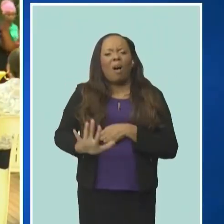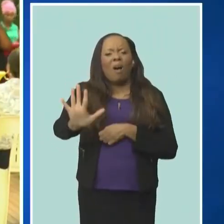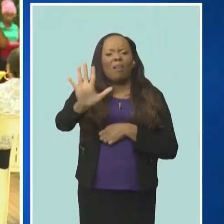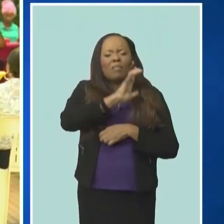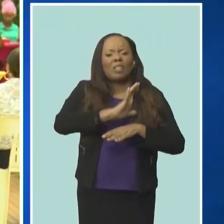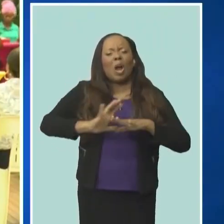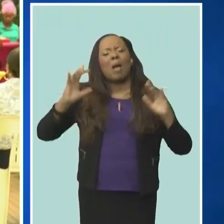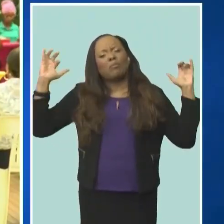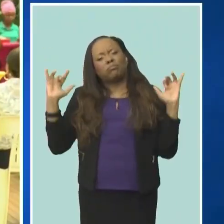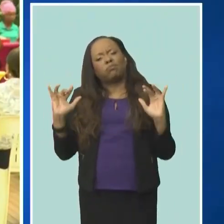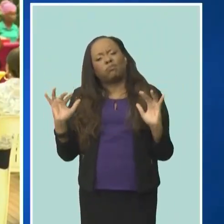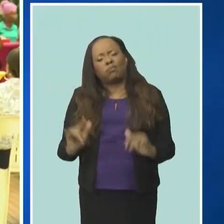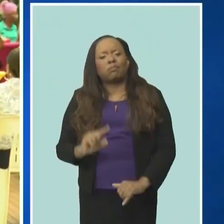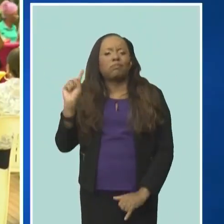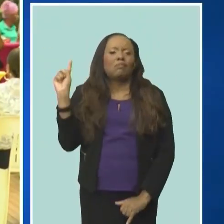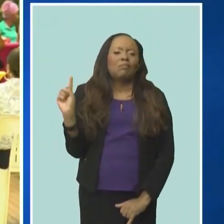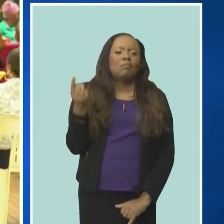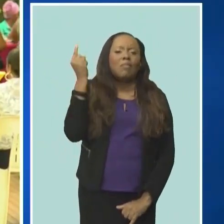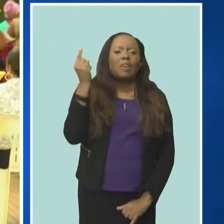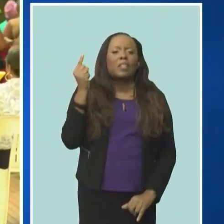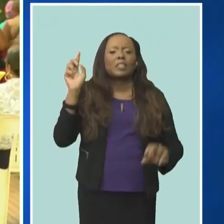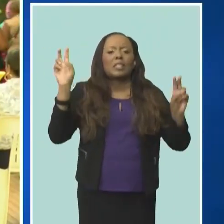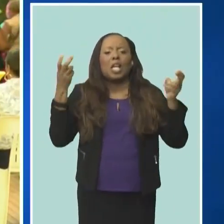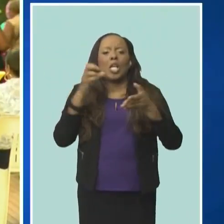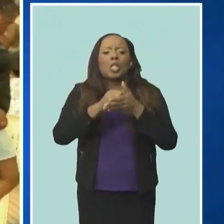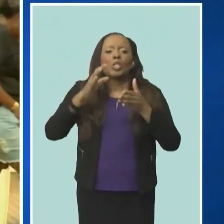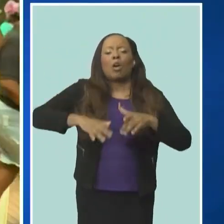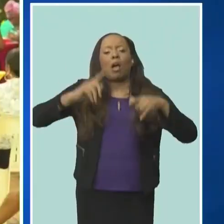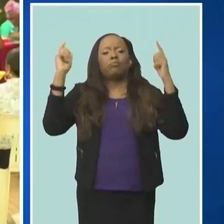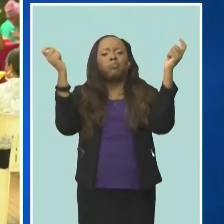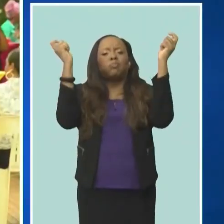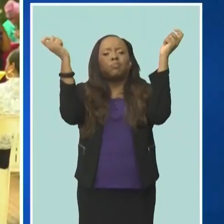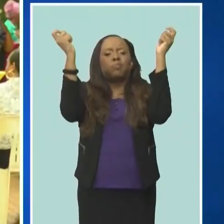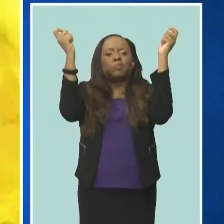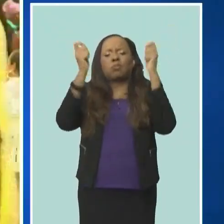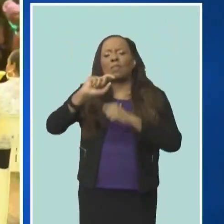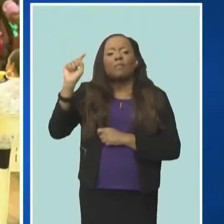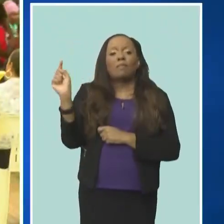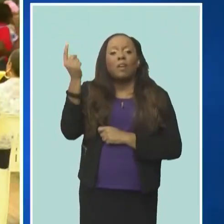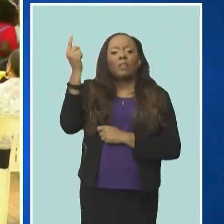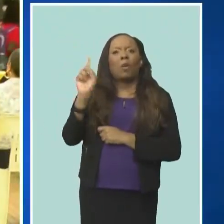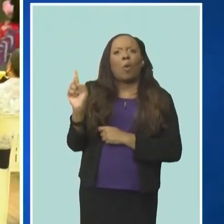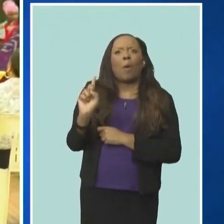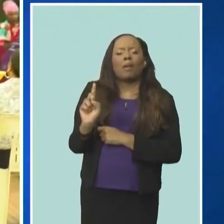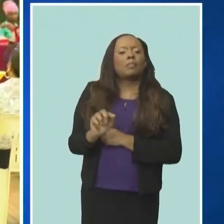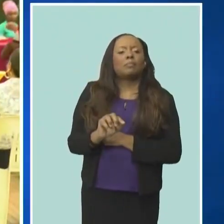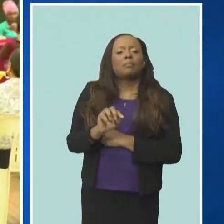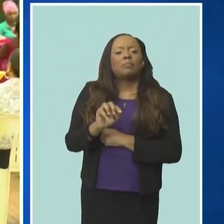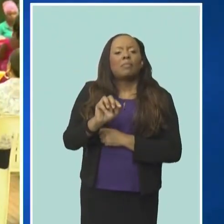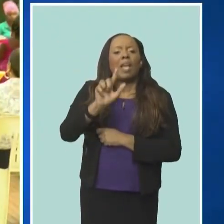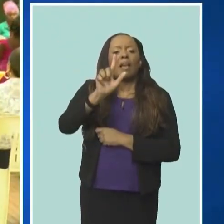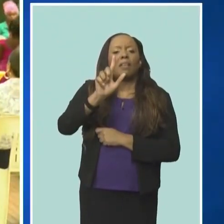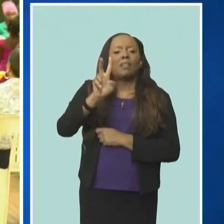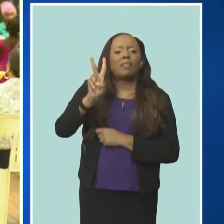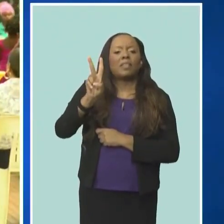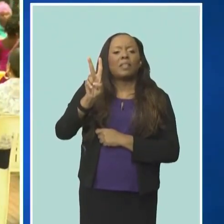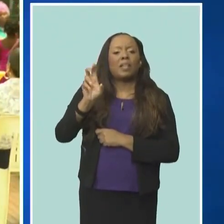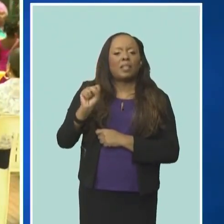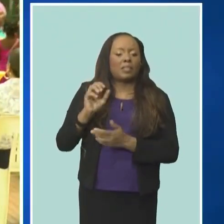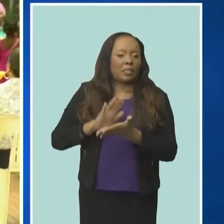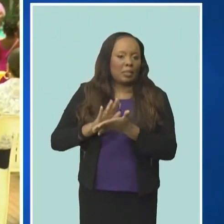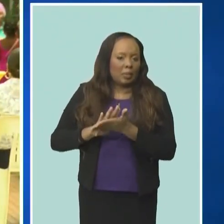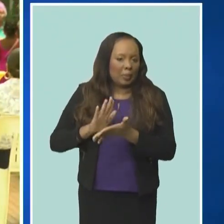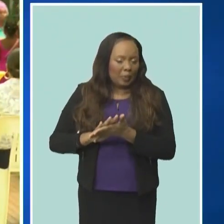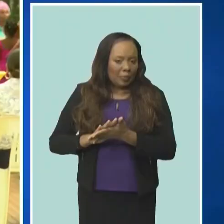participating in the first of its kind Student Jamboree, which is being housed at the Lester Vaughan School, got the opportunity to